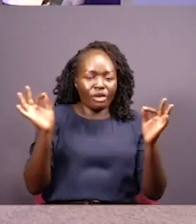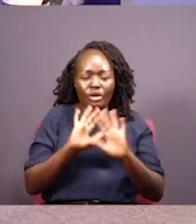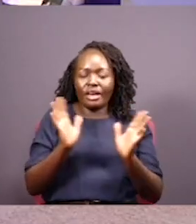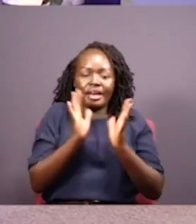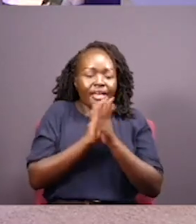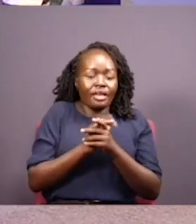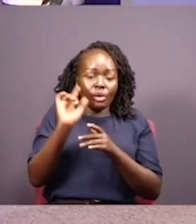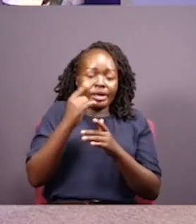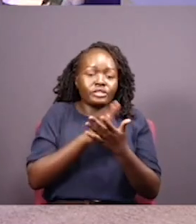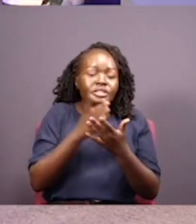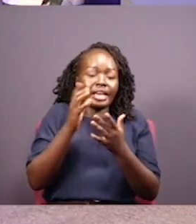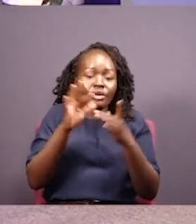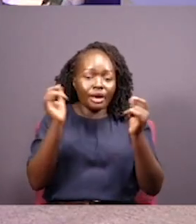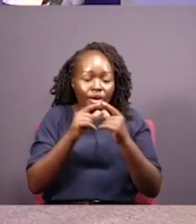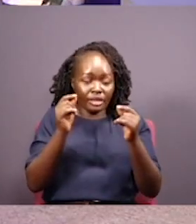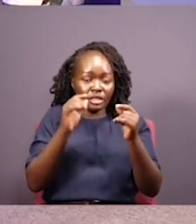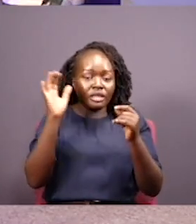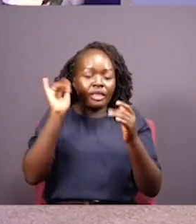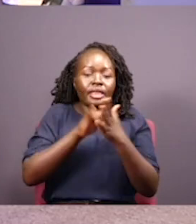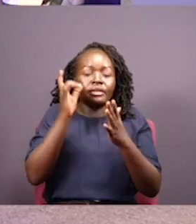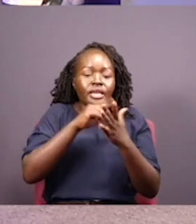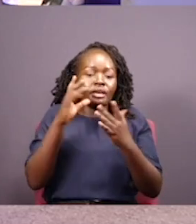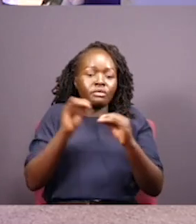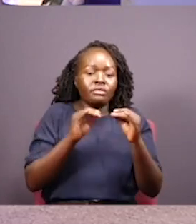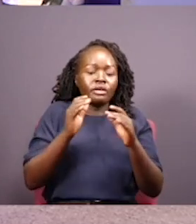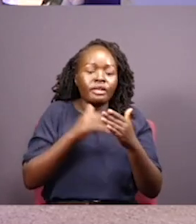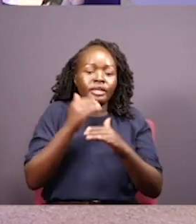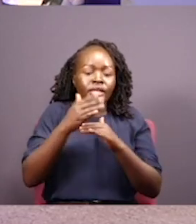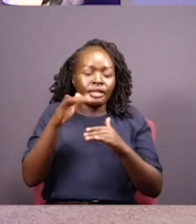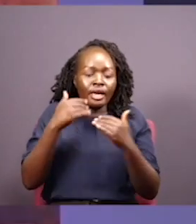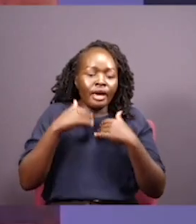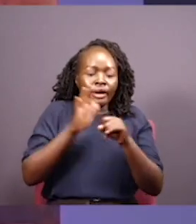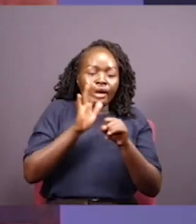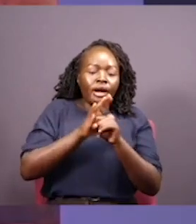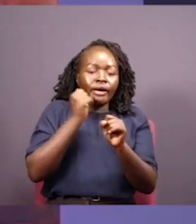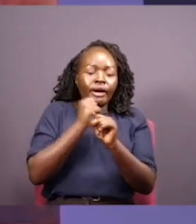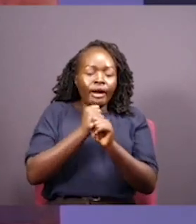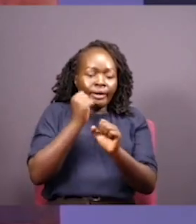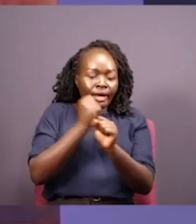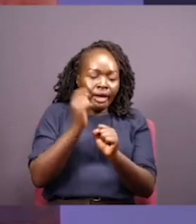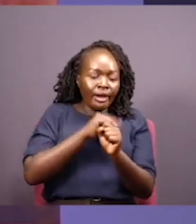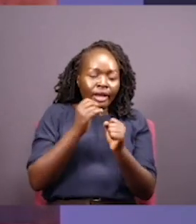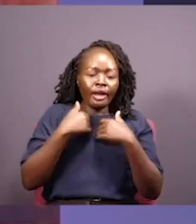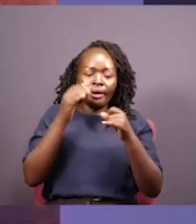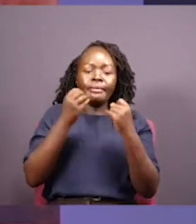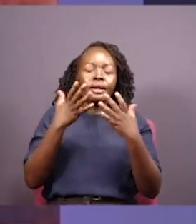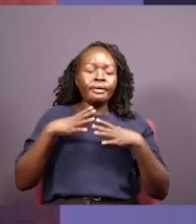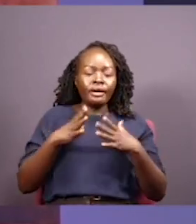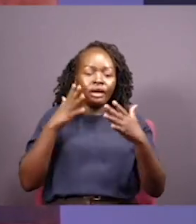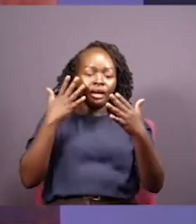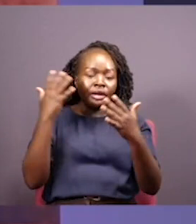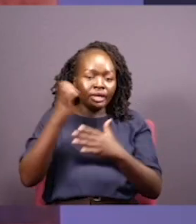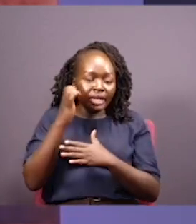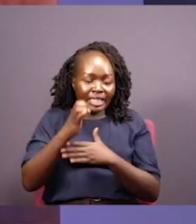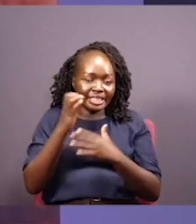shared that message, move on to the next place. There's a lot of work to be done. There are many people to be evangelized. Move